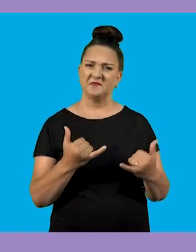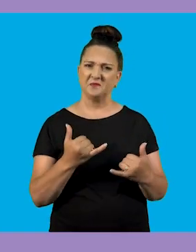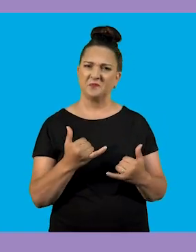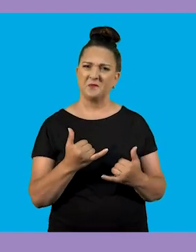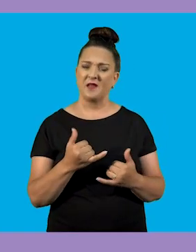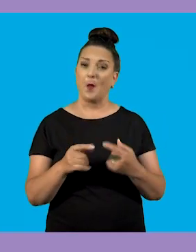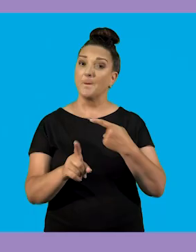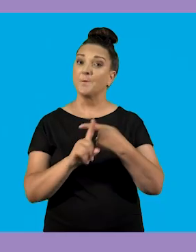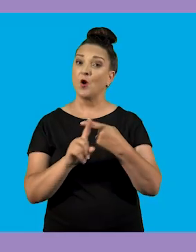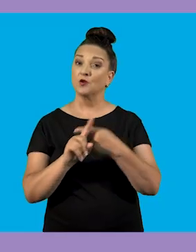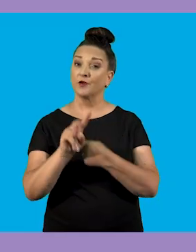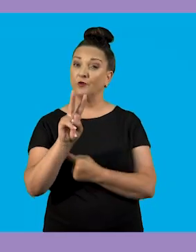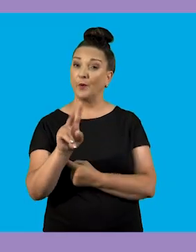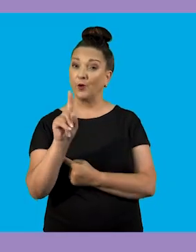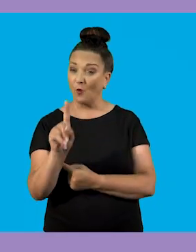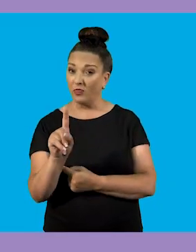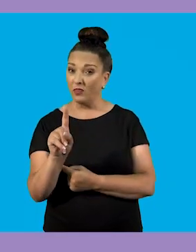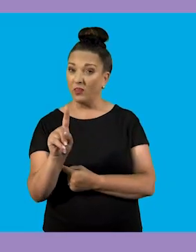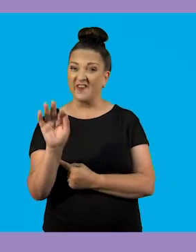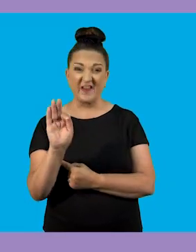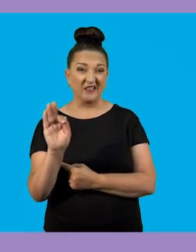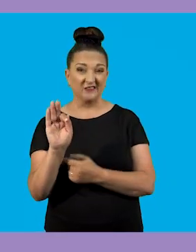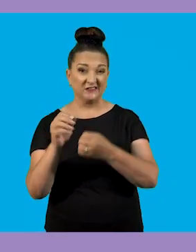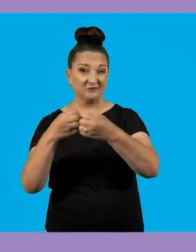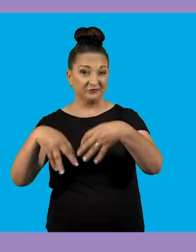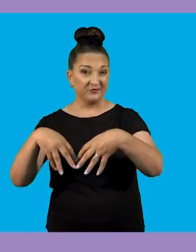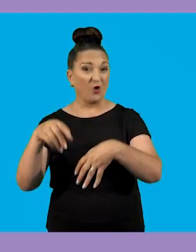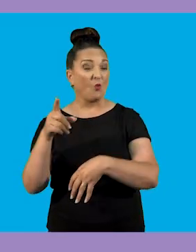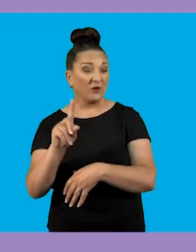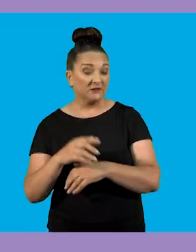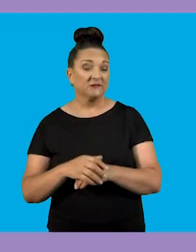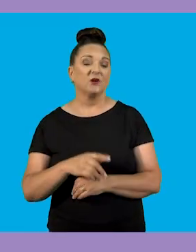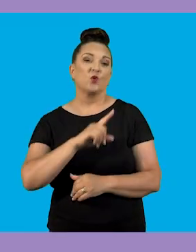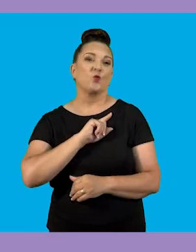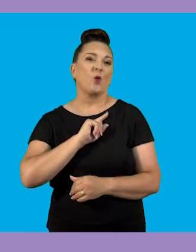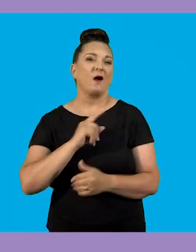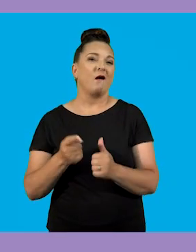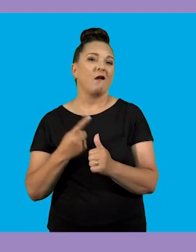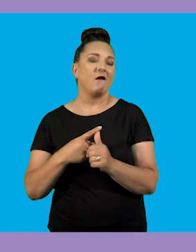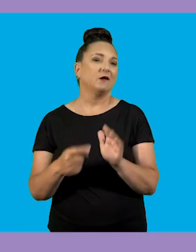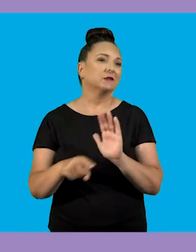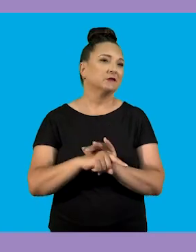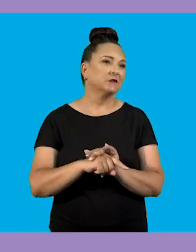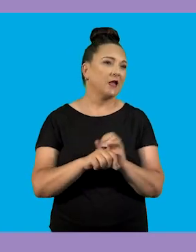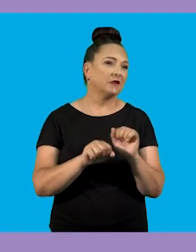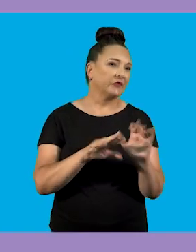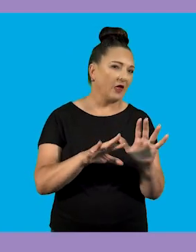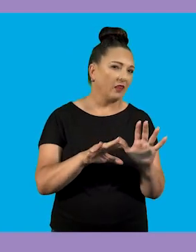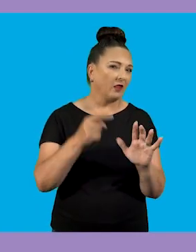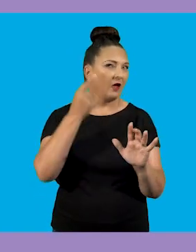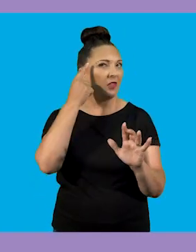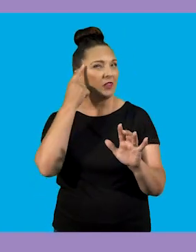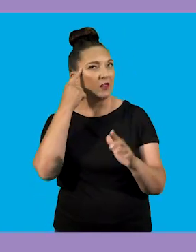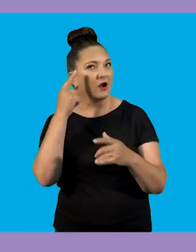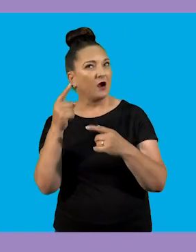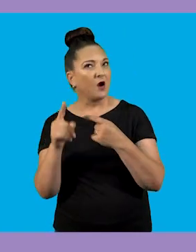going to look for the factors of a positive 21 so that they can give us that negative 10. So can you think of